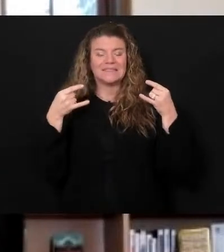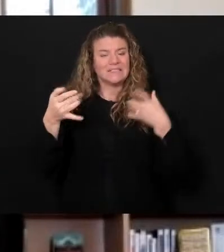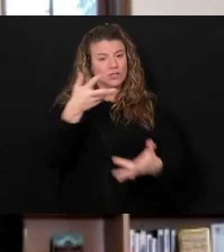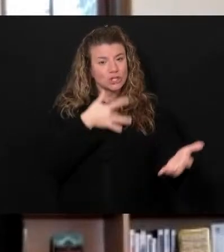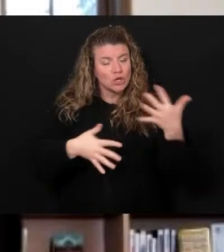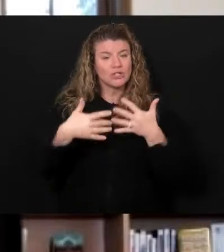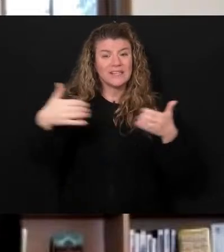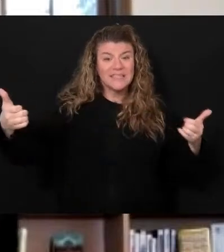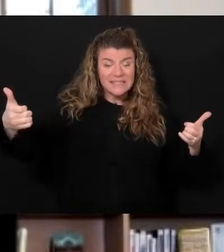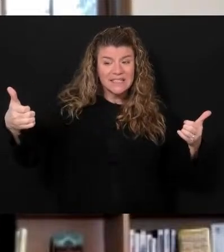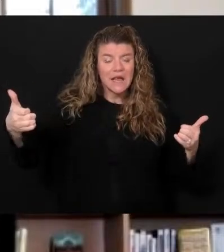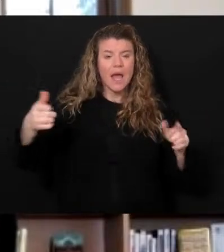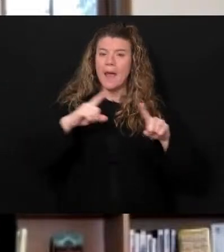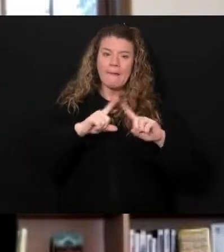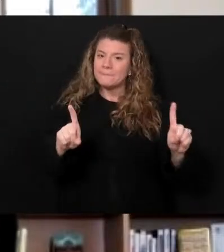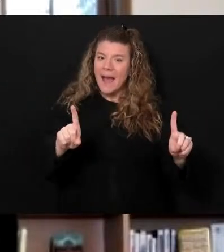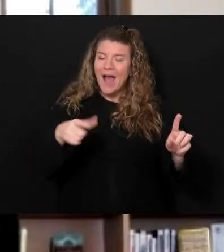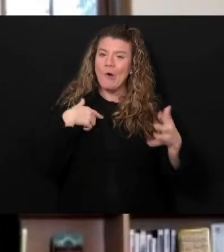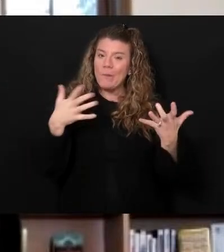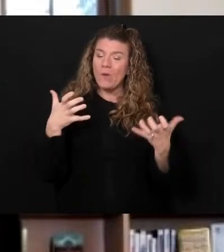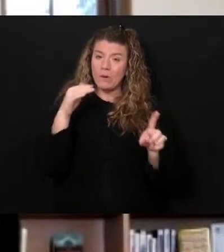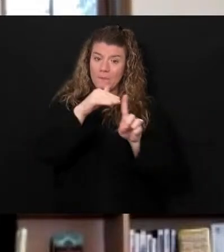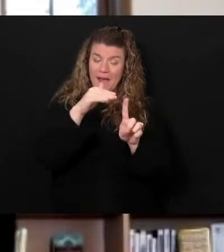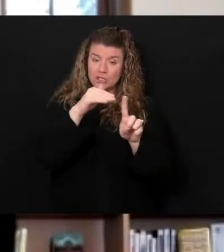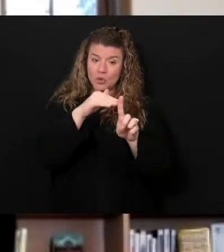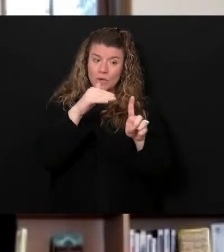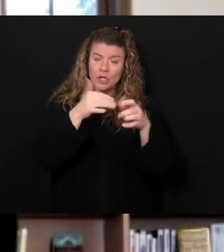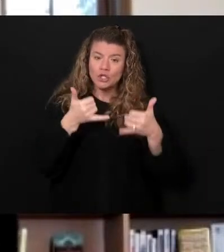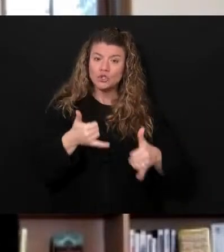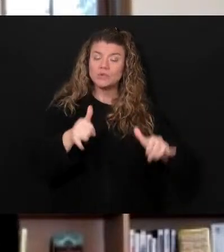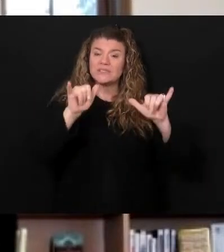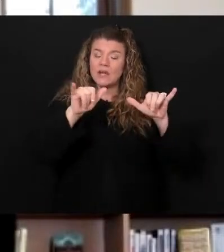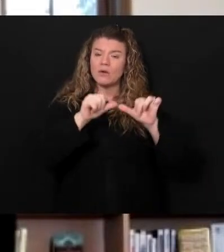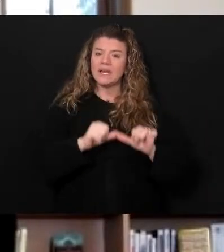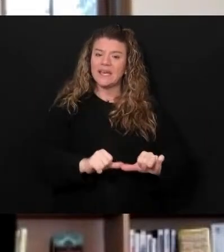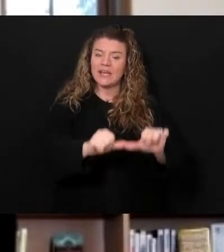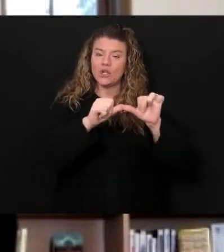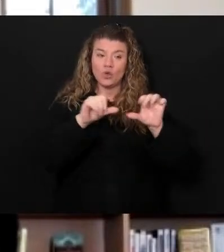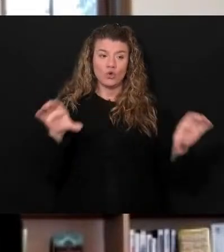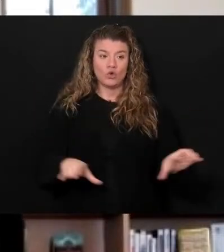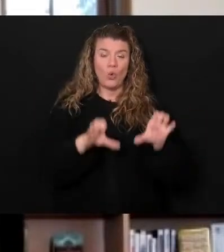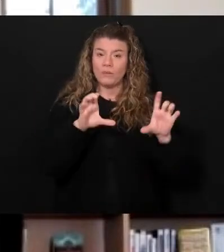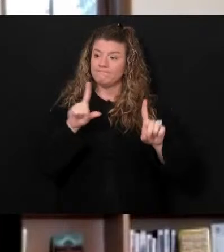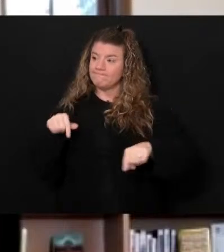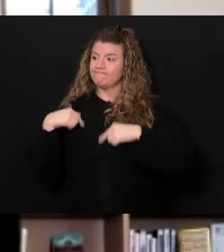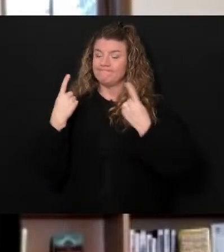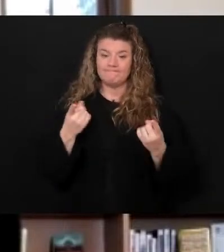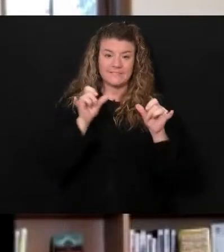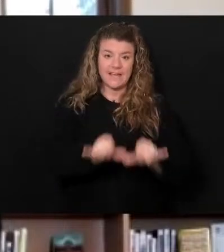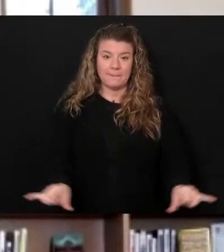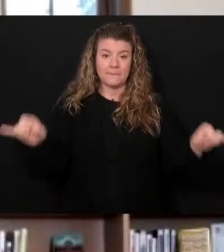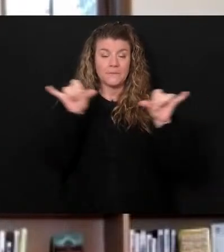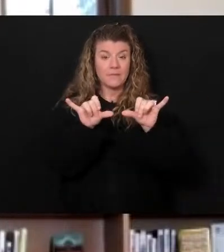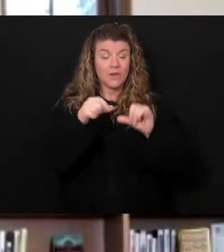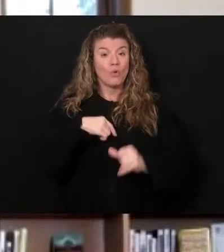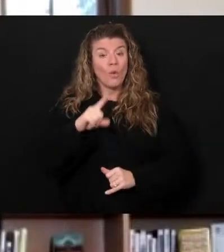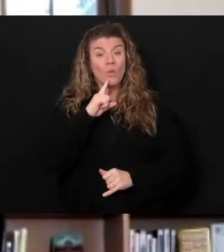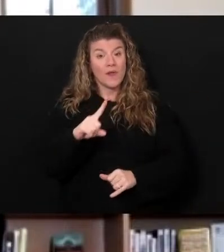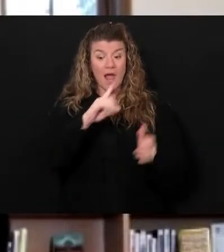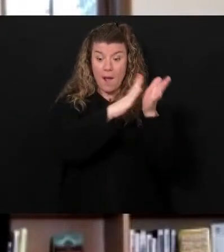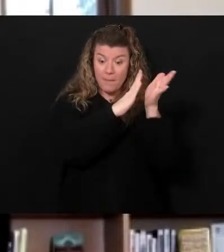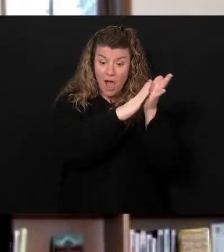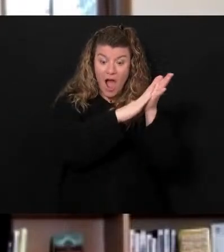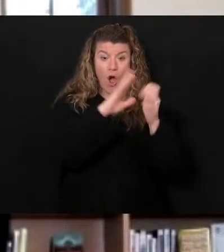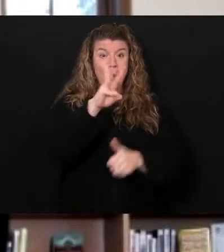But we do want to remind everyone that you still need to continue doing what you've been doing great. So we applaud West Virginians for